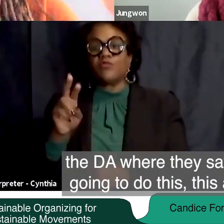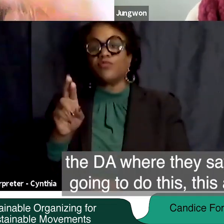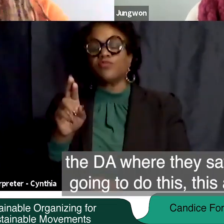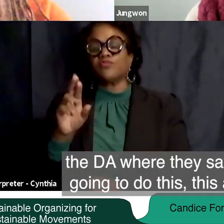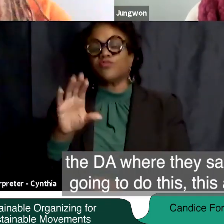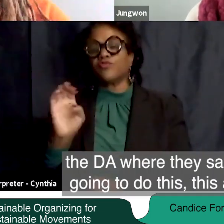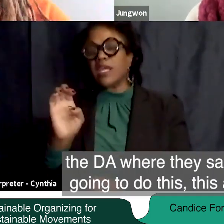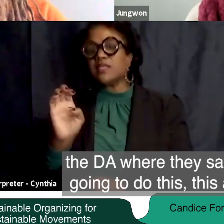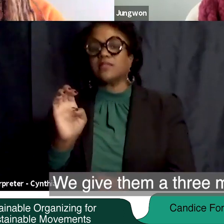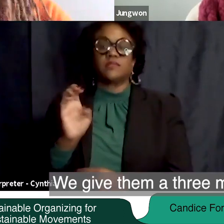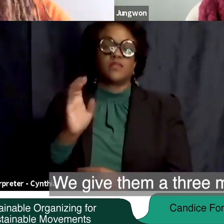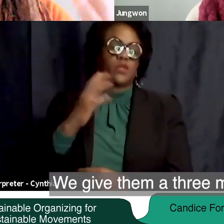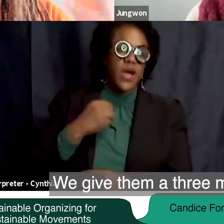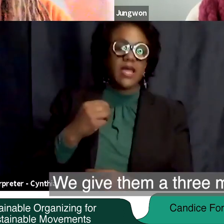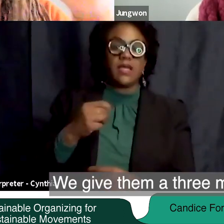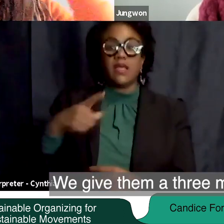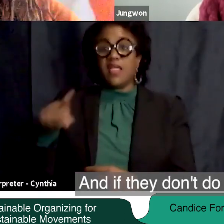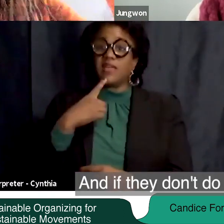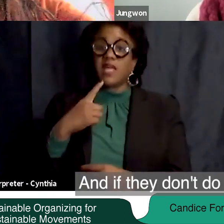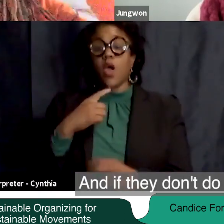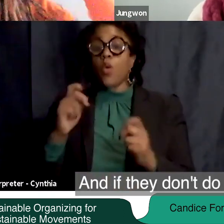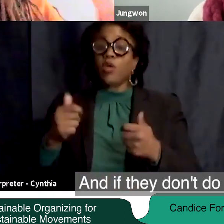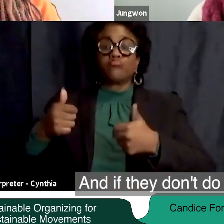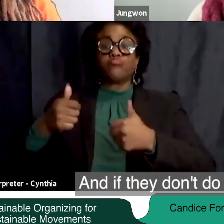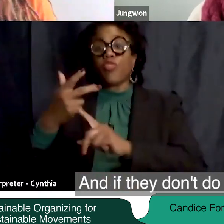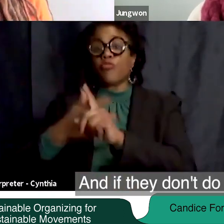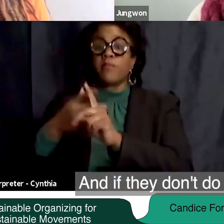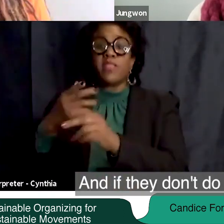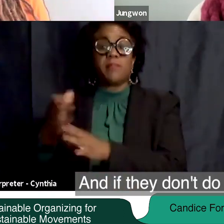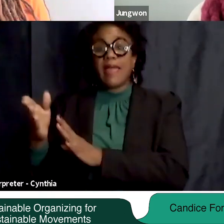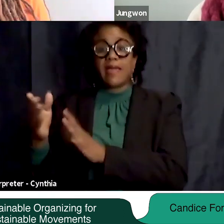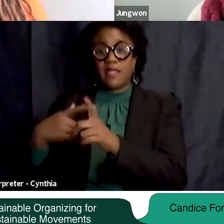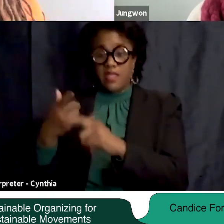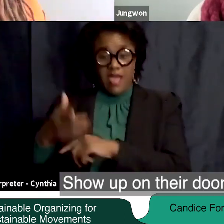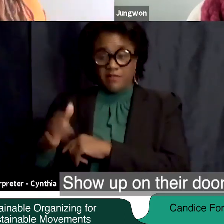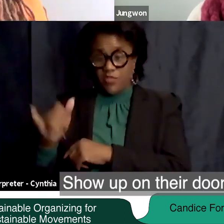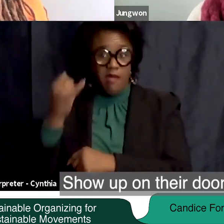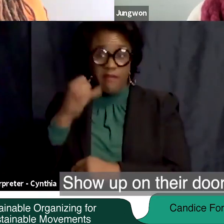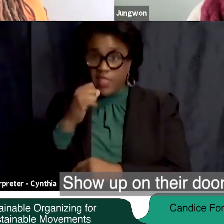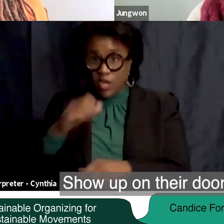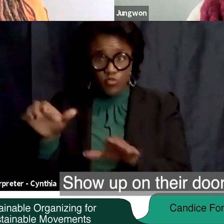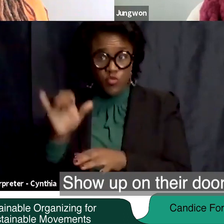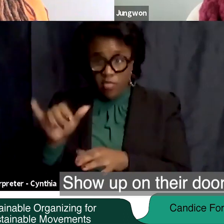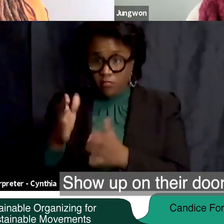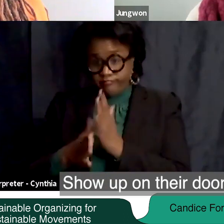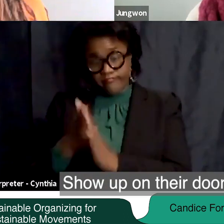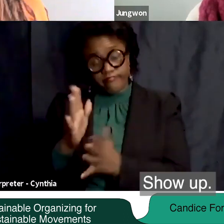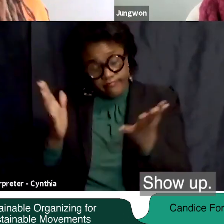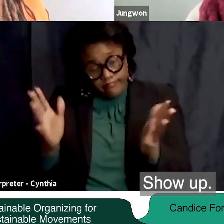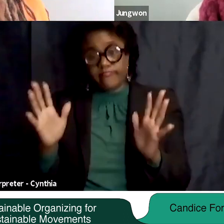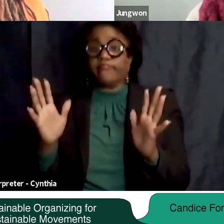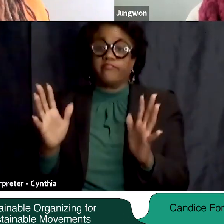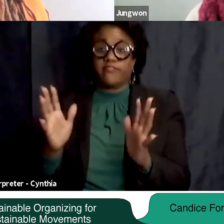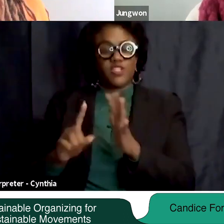DA, where they say they're going to do this, and this. We give them a 3-month plan, and if they don't do it, then show up on their doorstep. Yes,